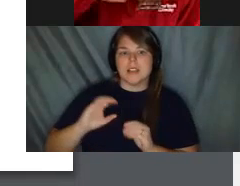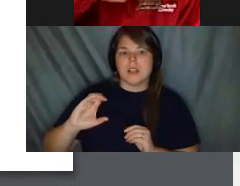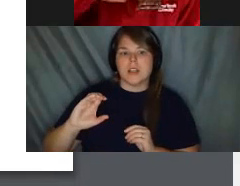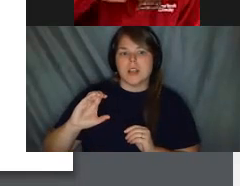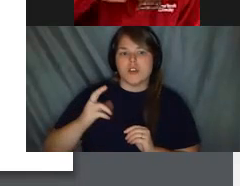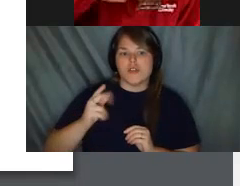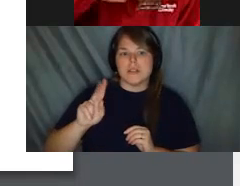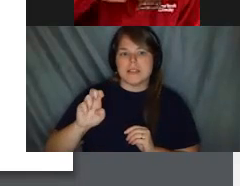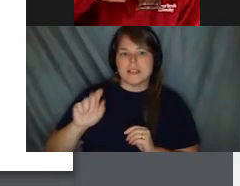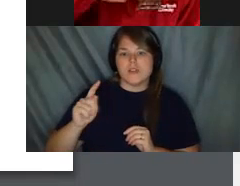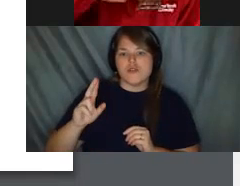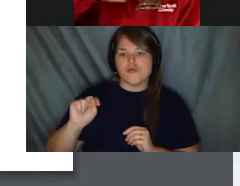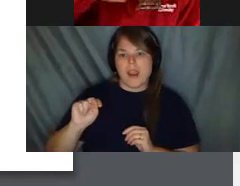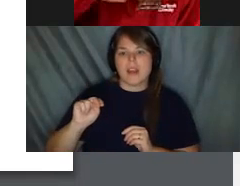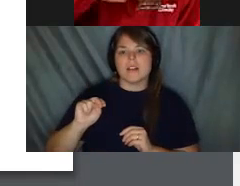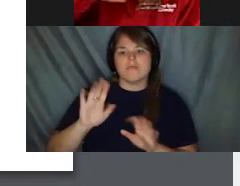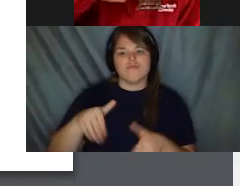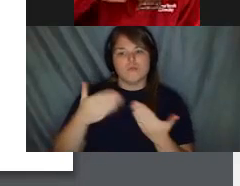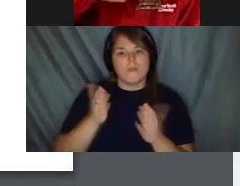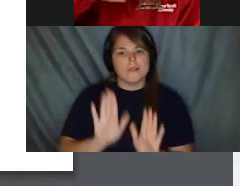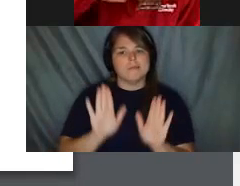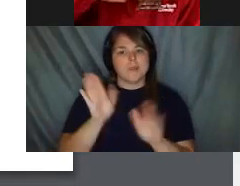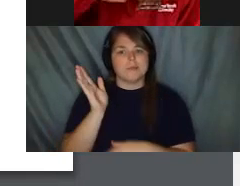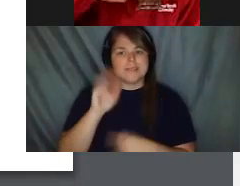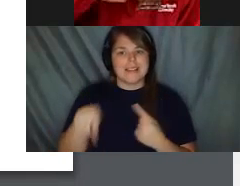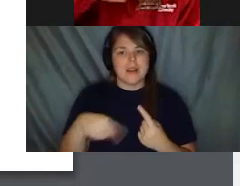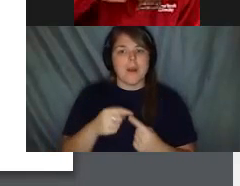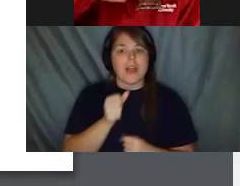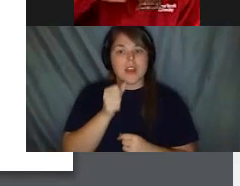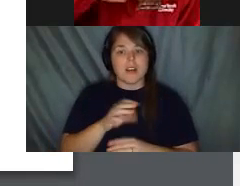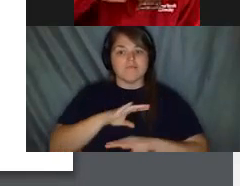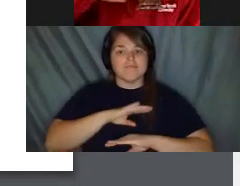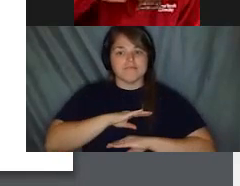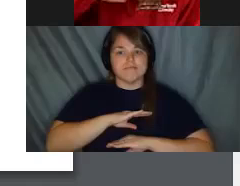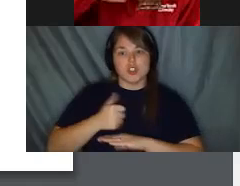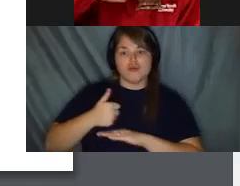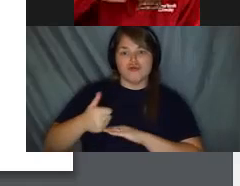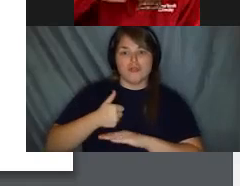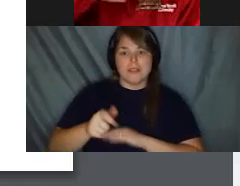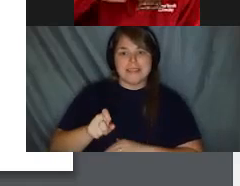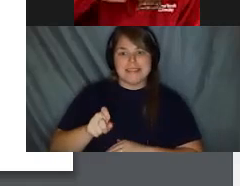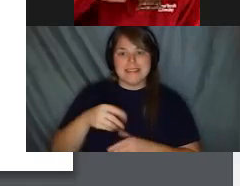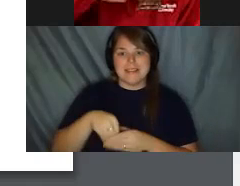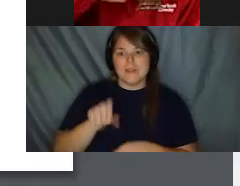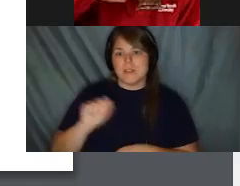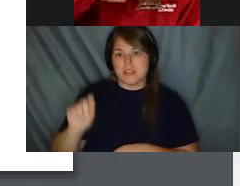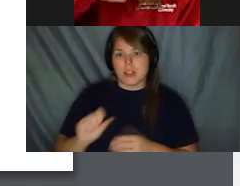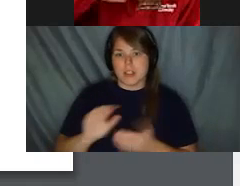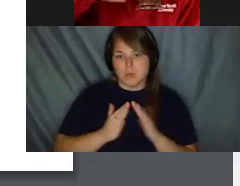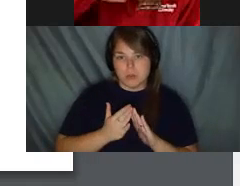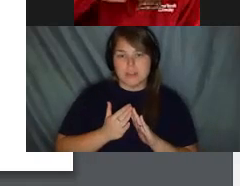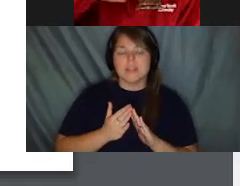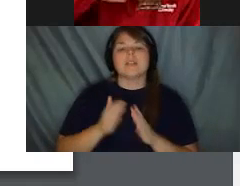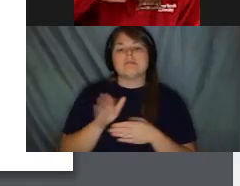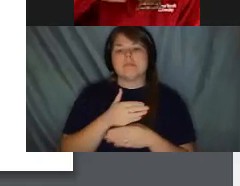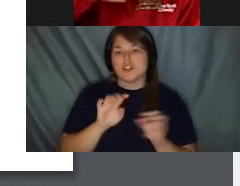SJCOG gave a great presentation about the unmet transit needs in the Stockton community and shared a survey for the CSC to